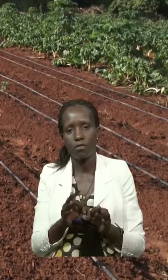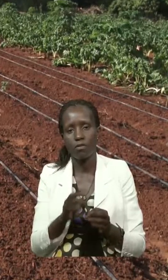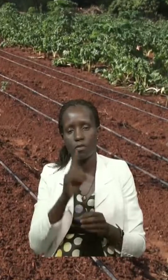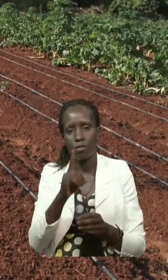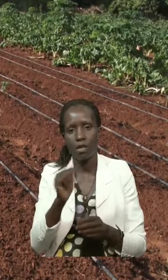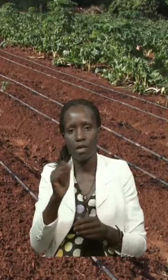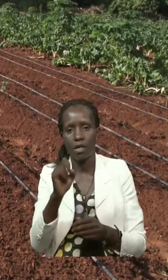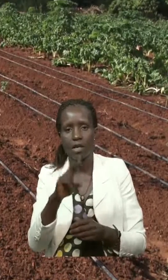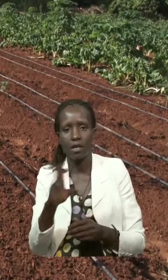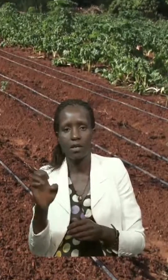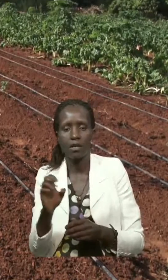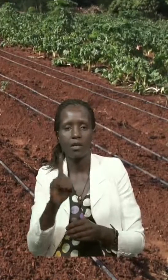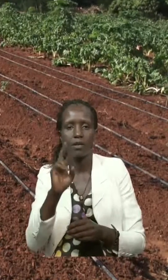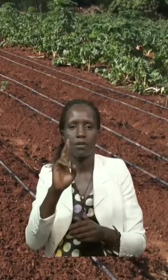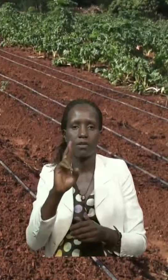1 acre drip.